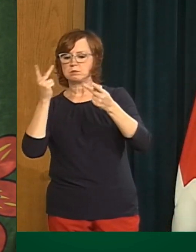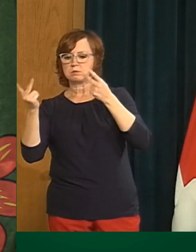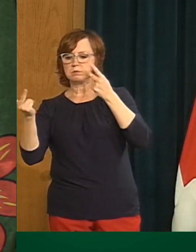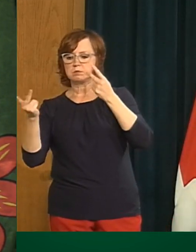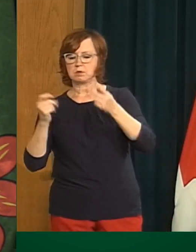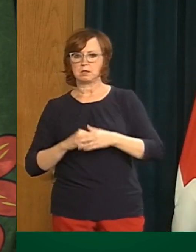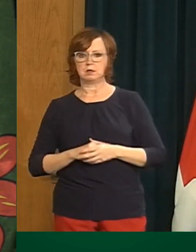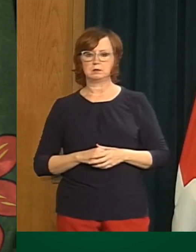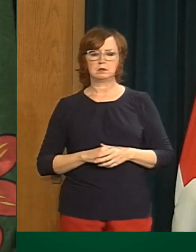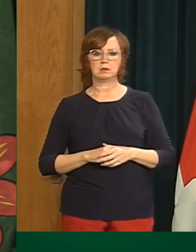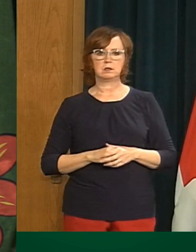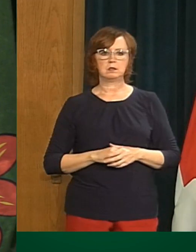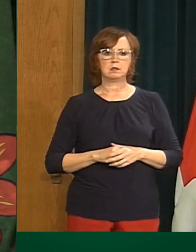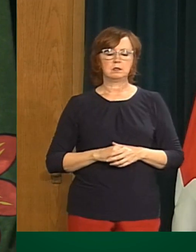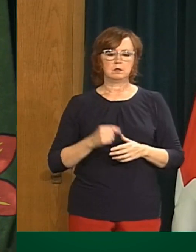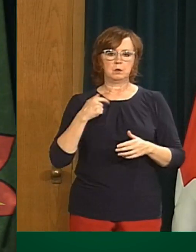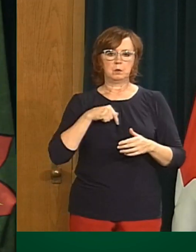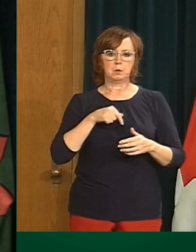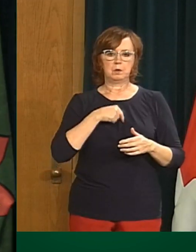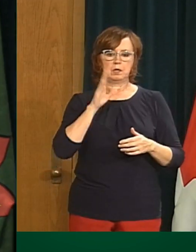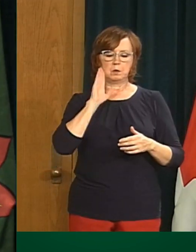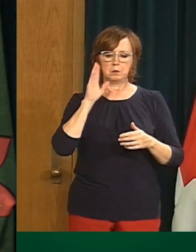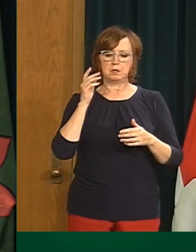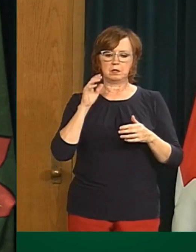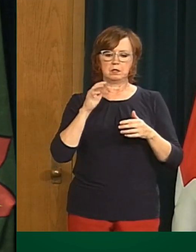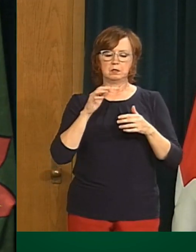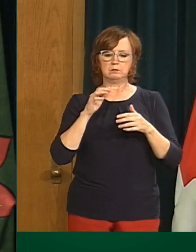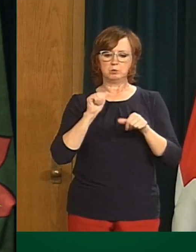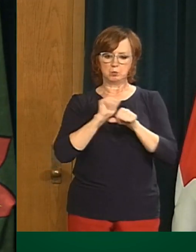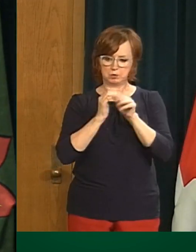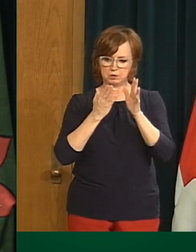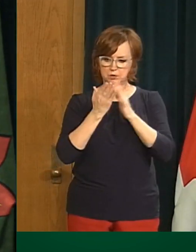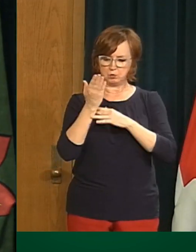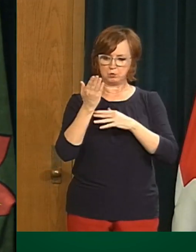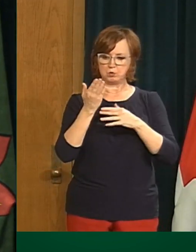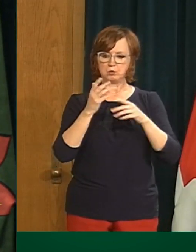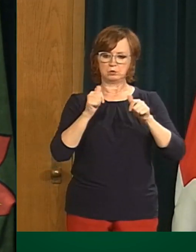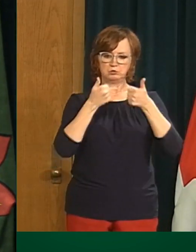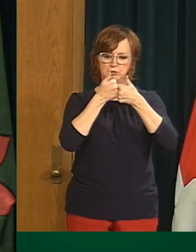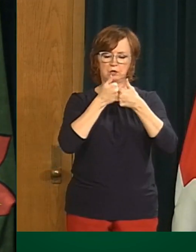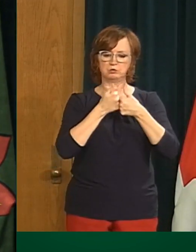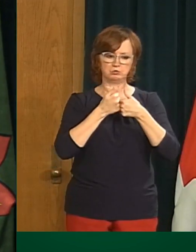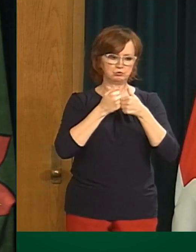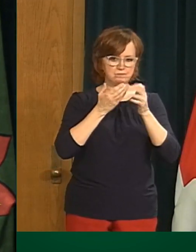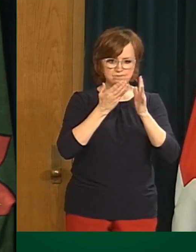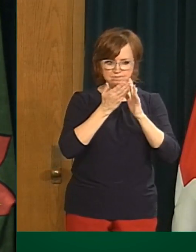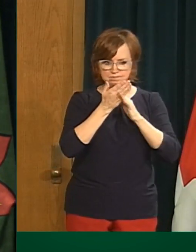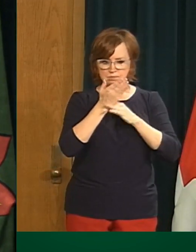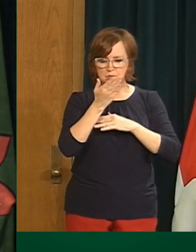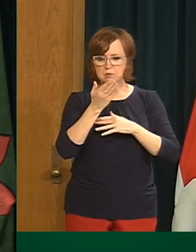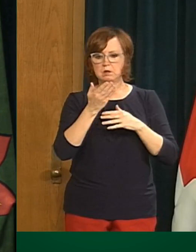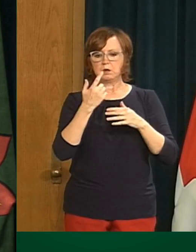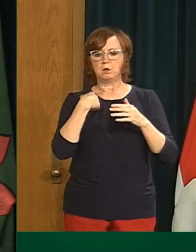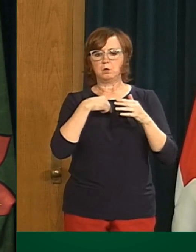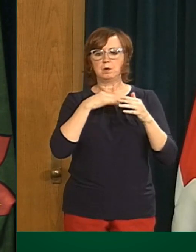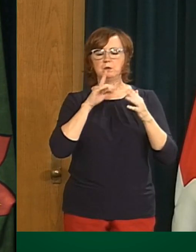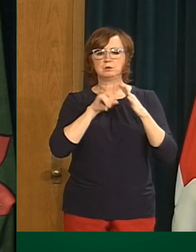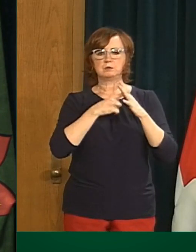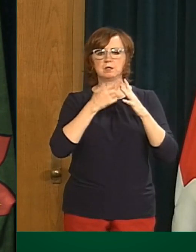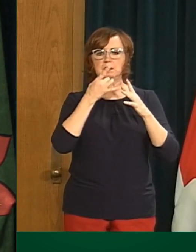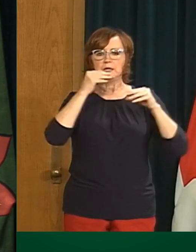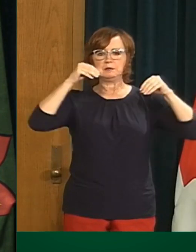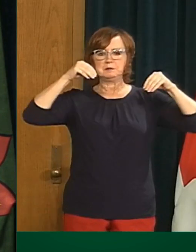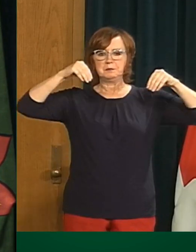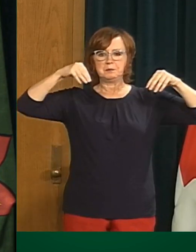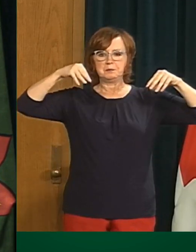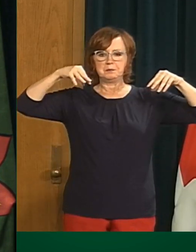challenges that may arise as we start to turn up the dimmer switch, if you will, on the Saskatchewan economy. And so we'll be working